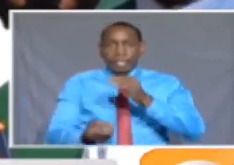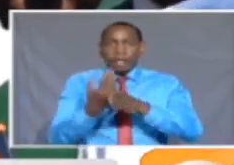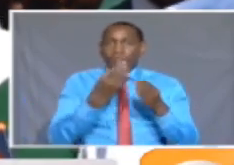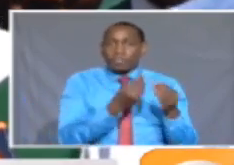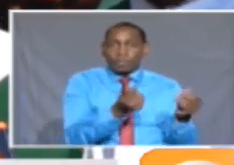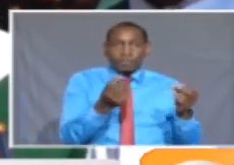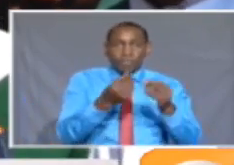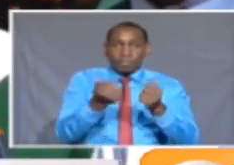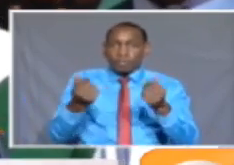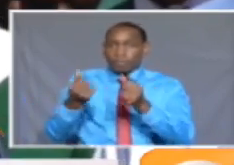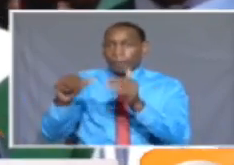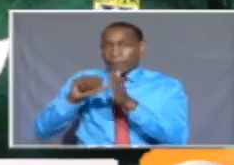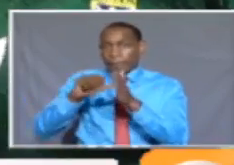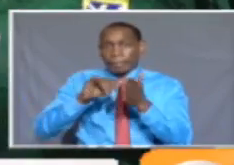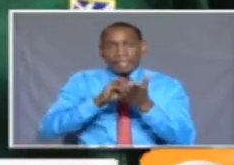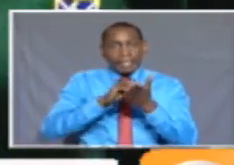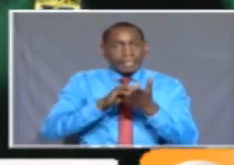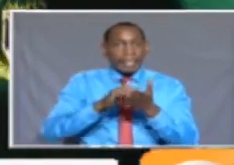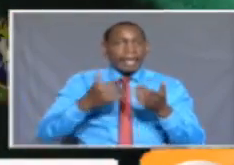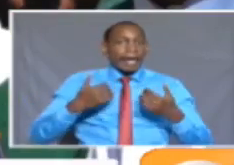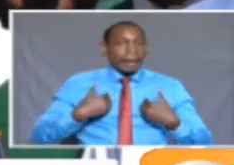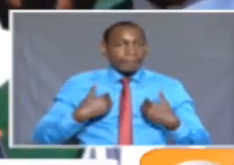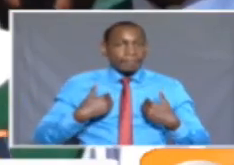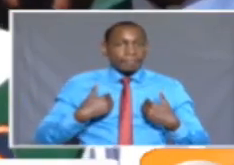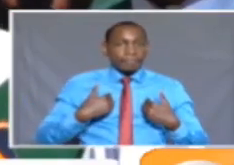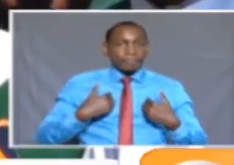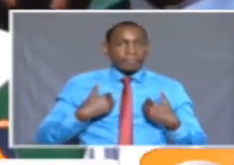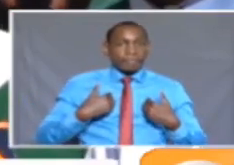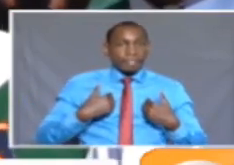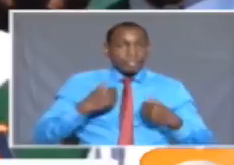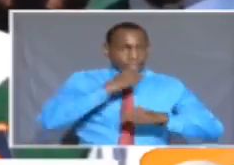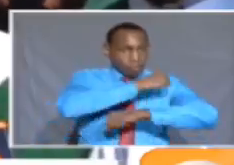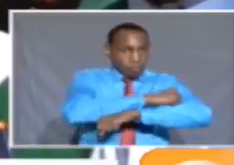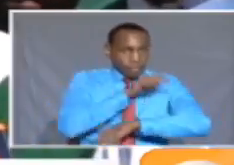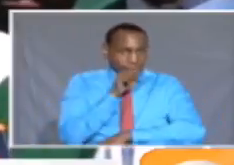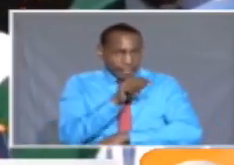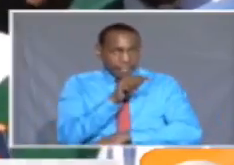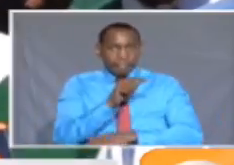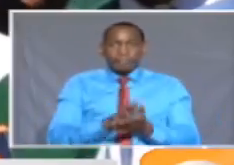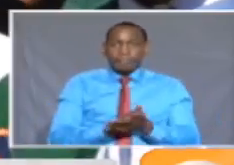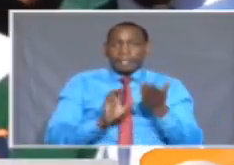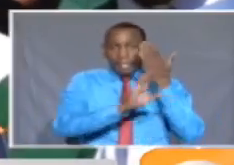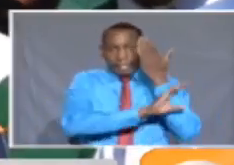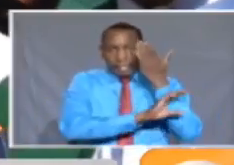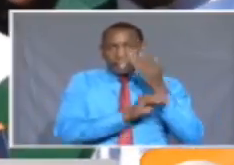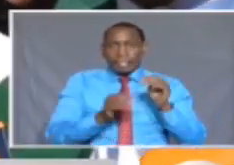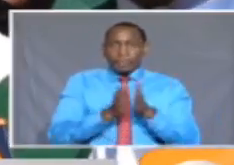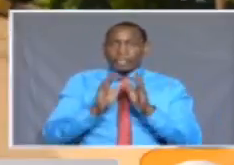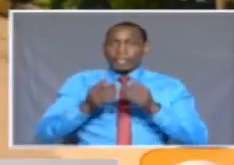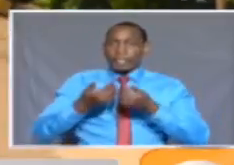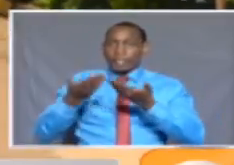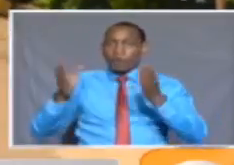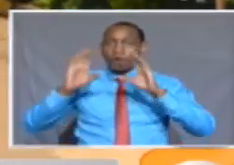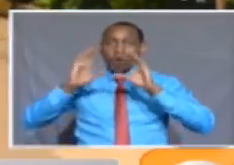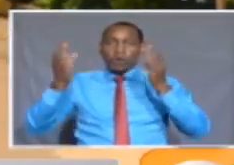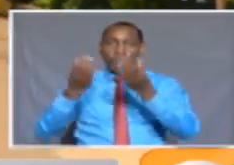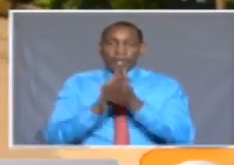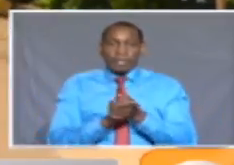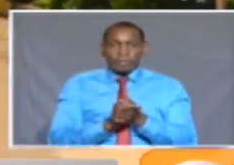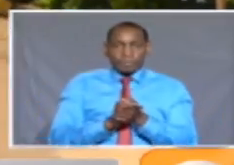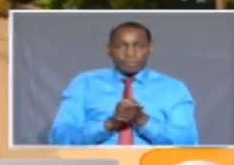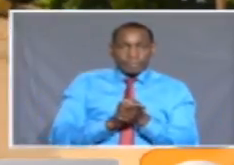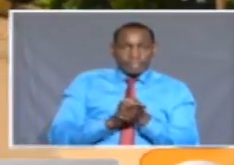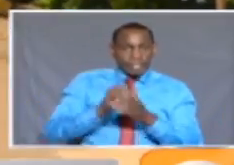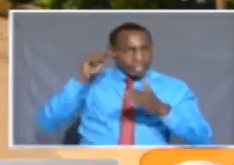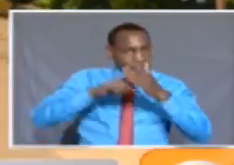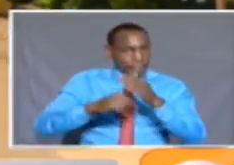solutions for the problems that we have, not just for this school, not just for the country, but for the whole world. Design thinking